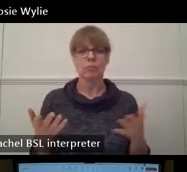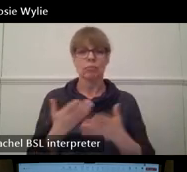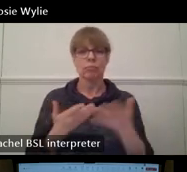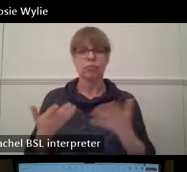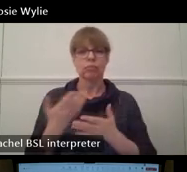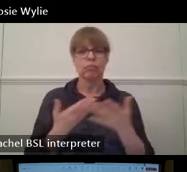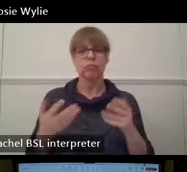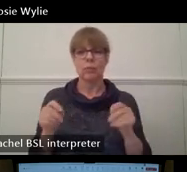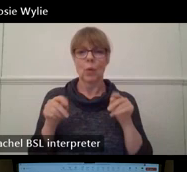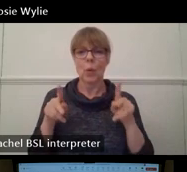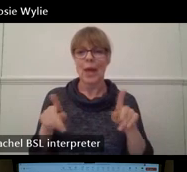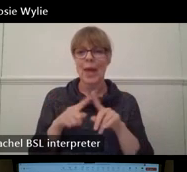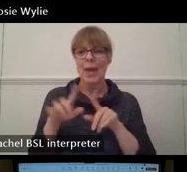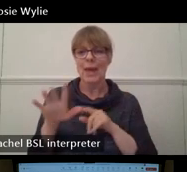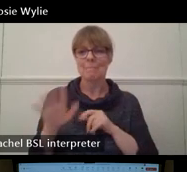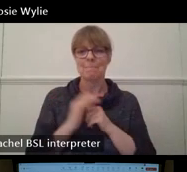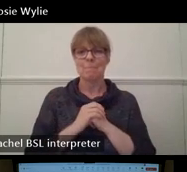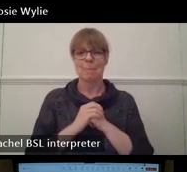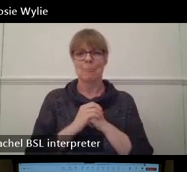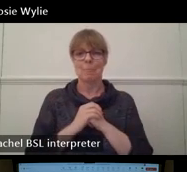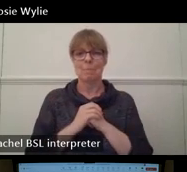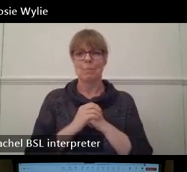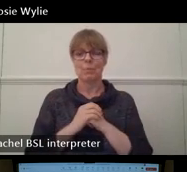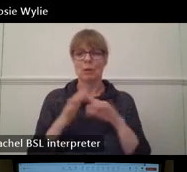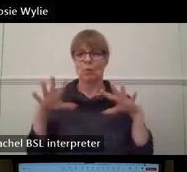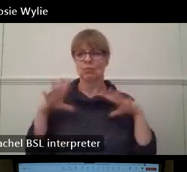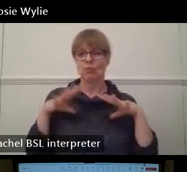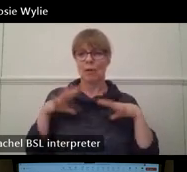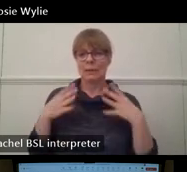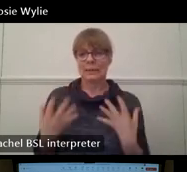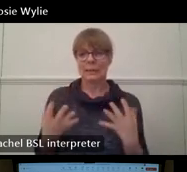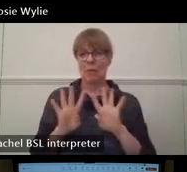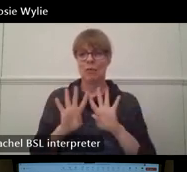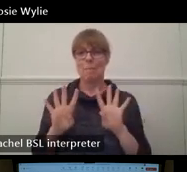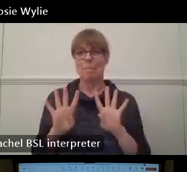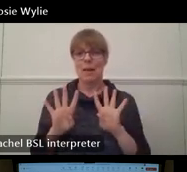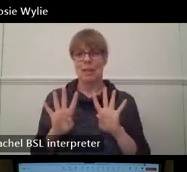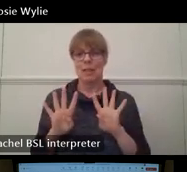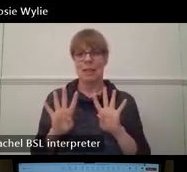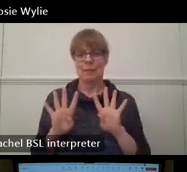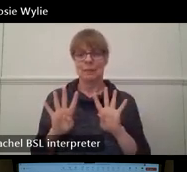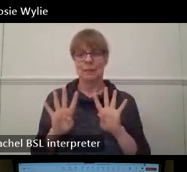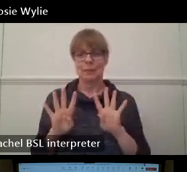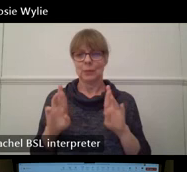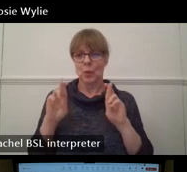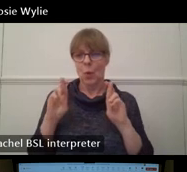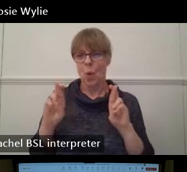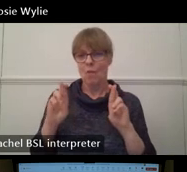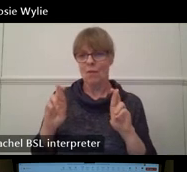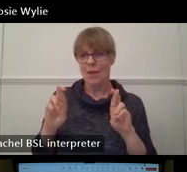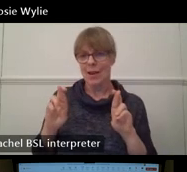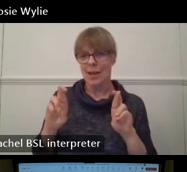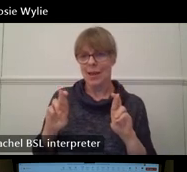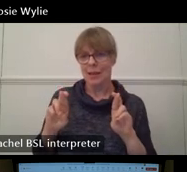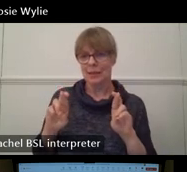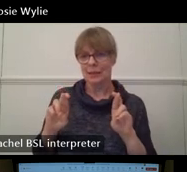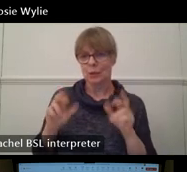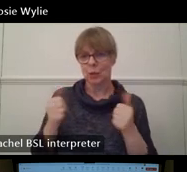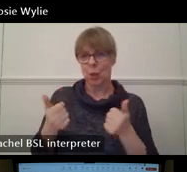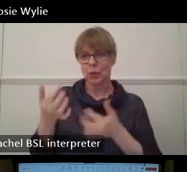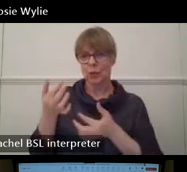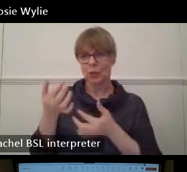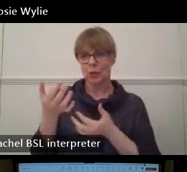Okay, rightio. So that is us ready for the panel. So hopefully there's some good questions in your